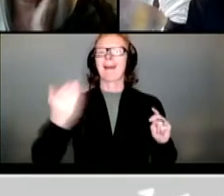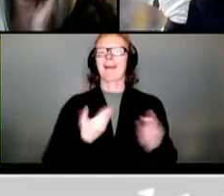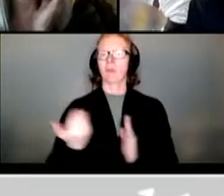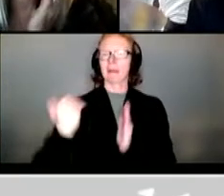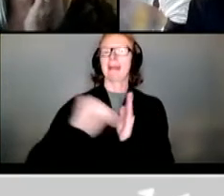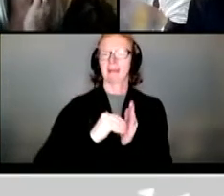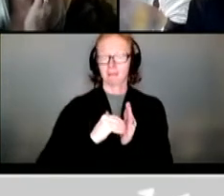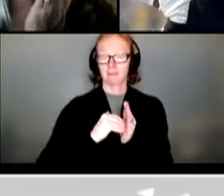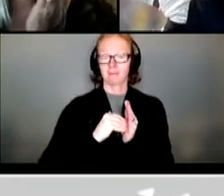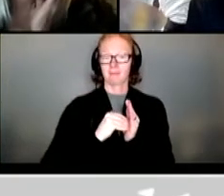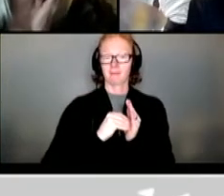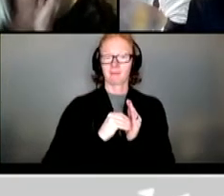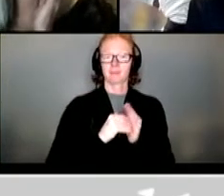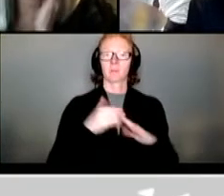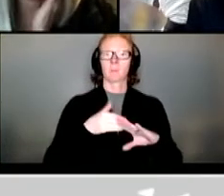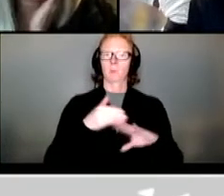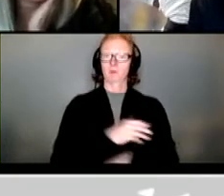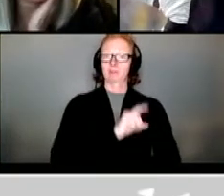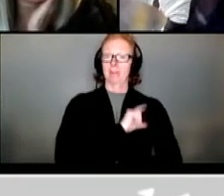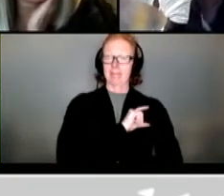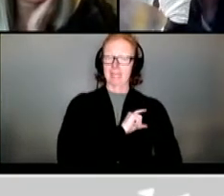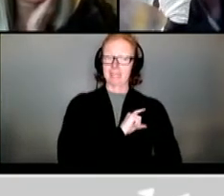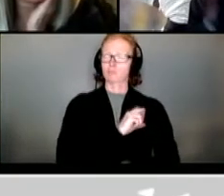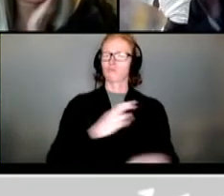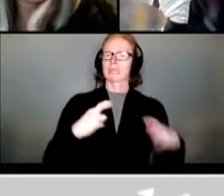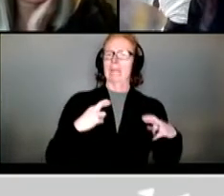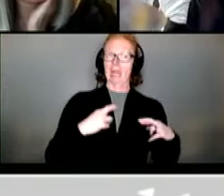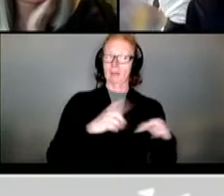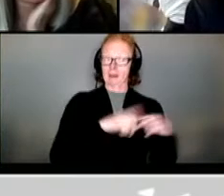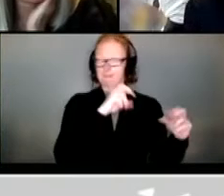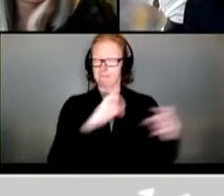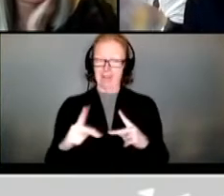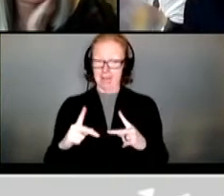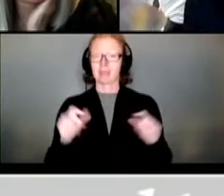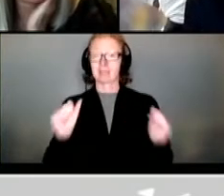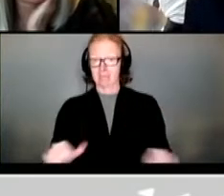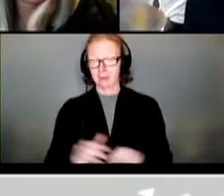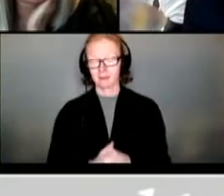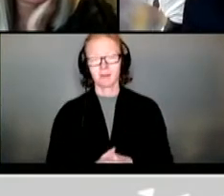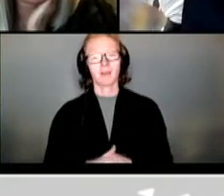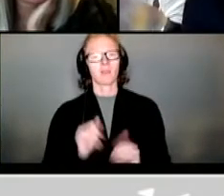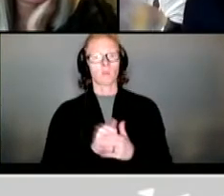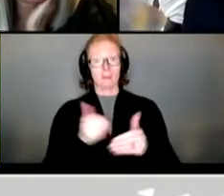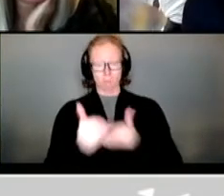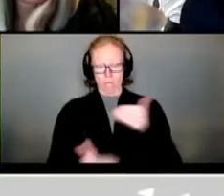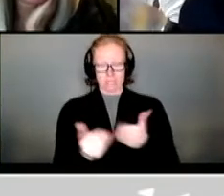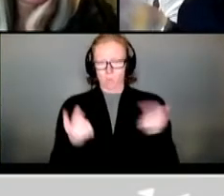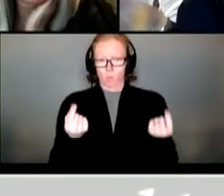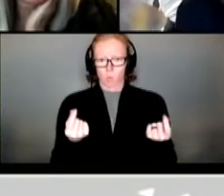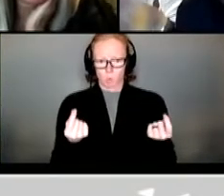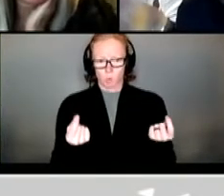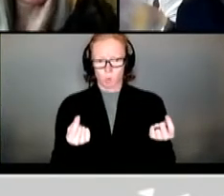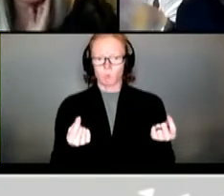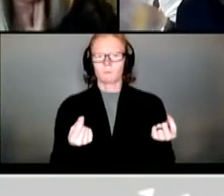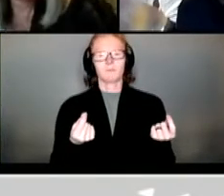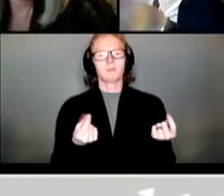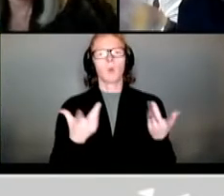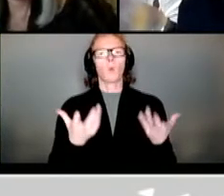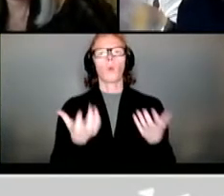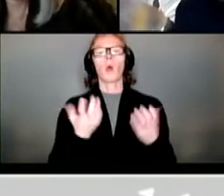hires. So we have been busy trying to put together a process that will allow a good review